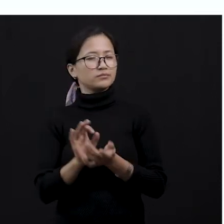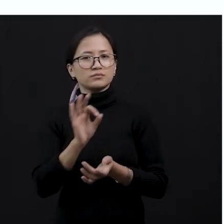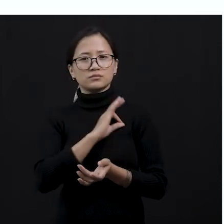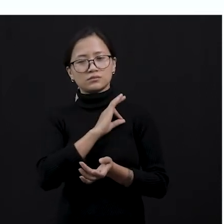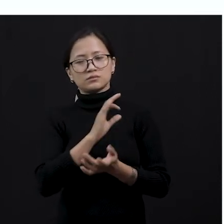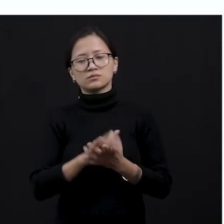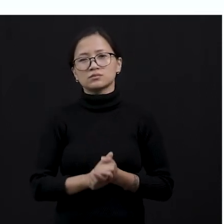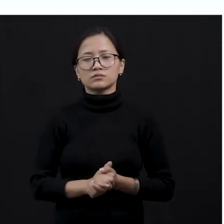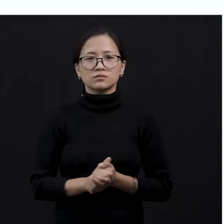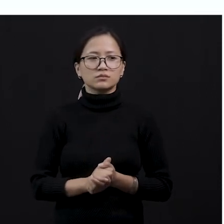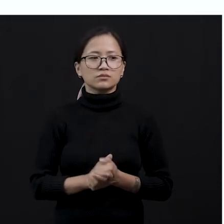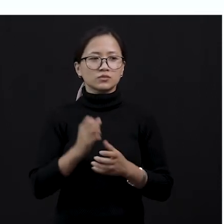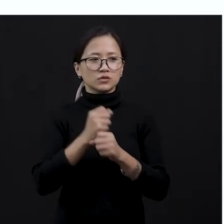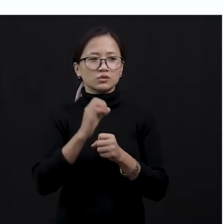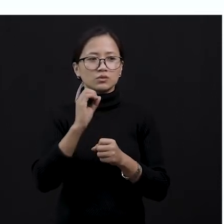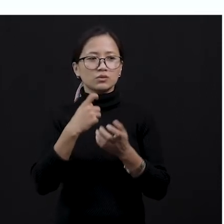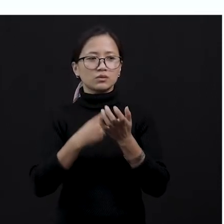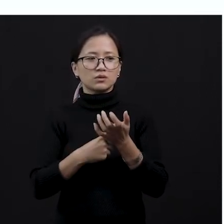A-T-T-R-A-C-T-I-V-E, attractive means gorgeous.